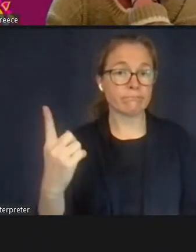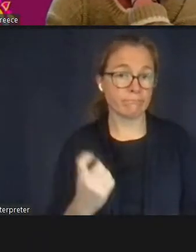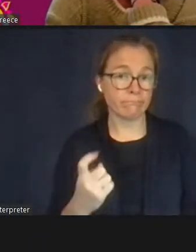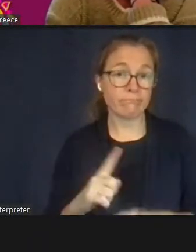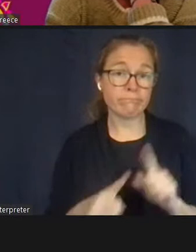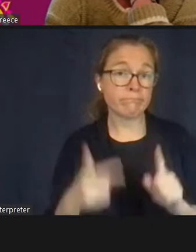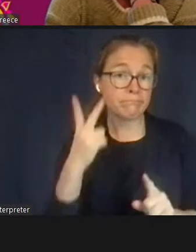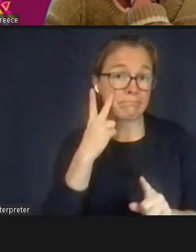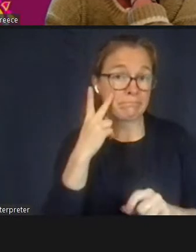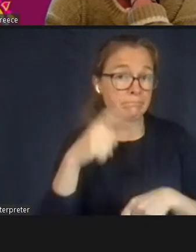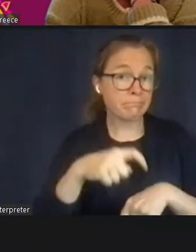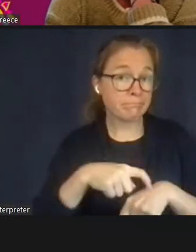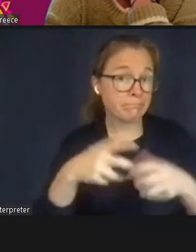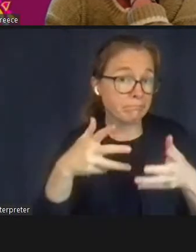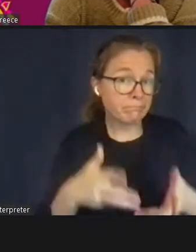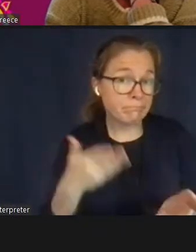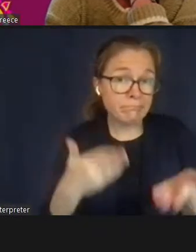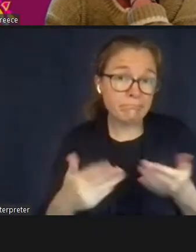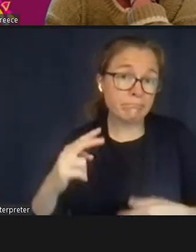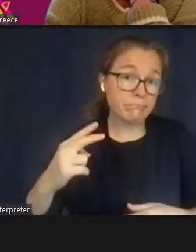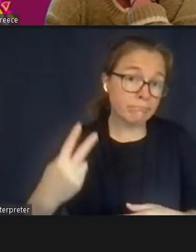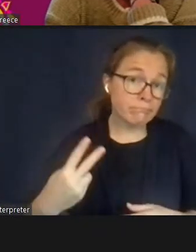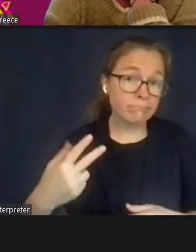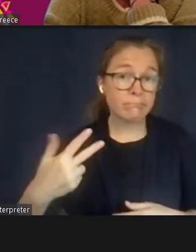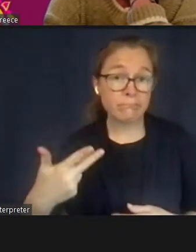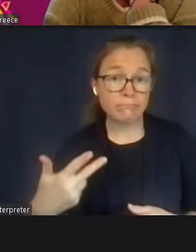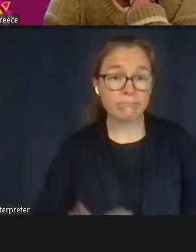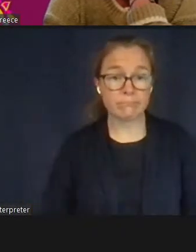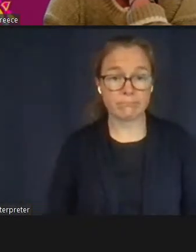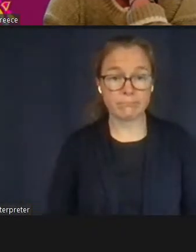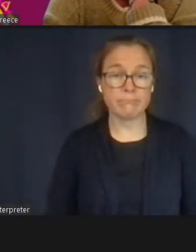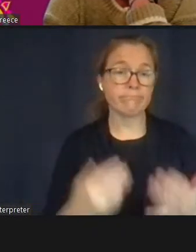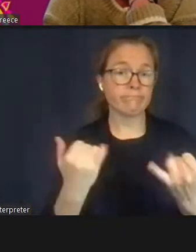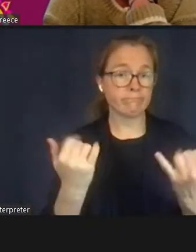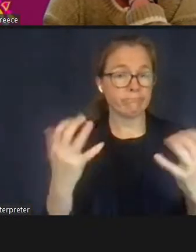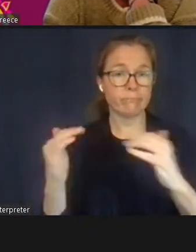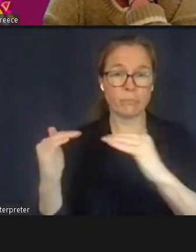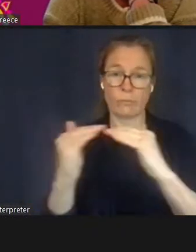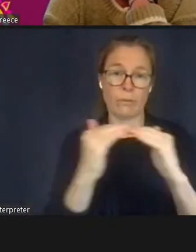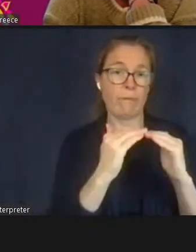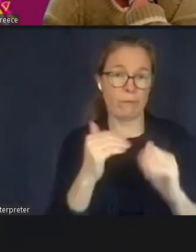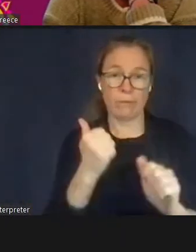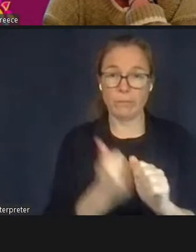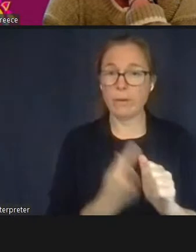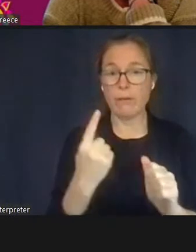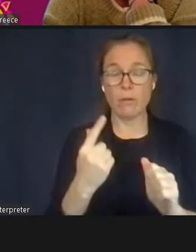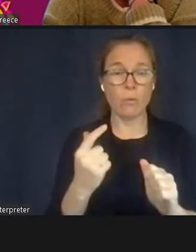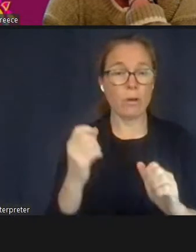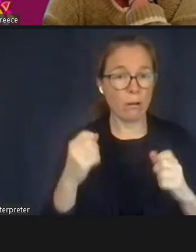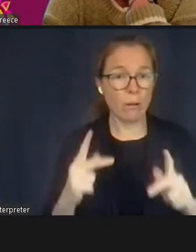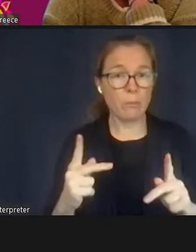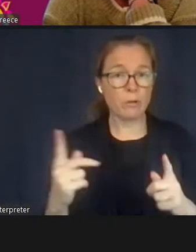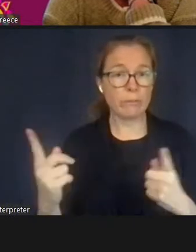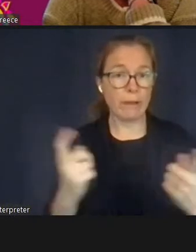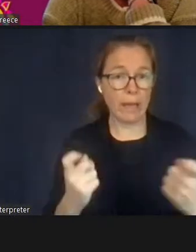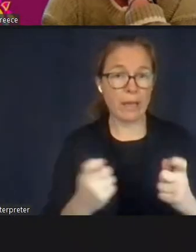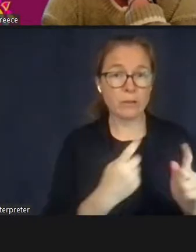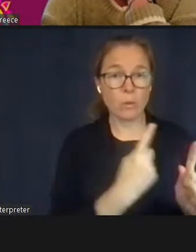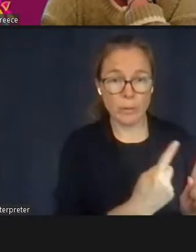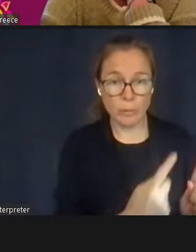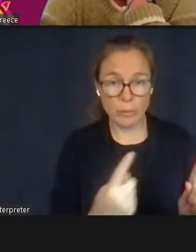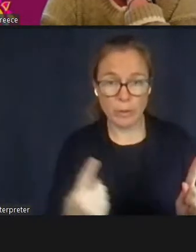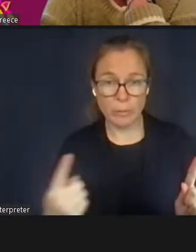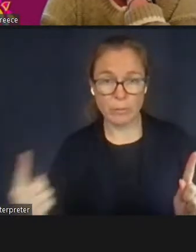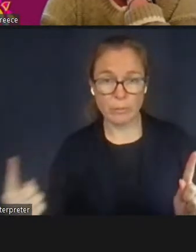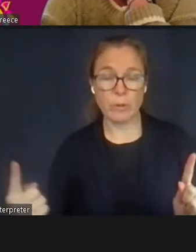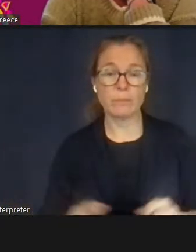more than one, but we want to give everyone a fair chance here to ask at least one question. And please, lastly, if